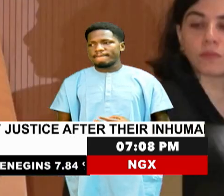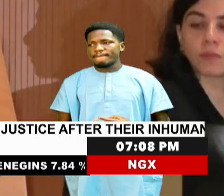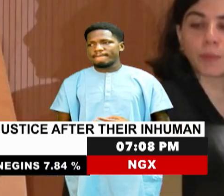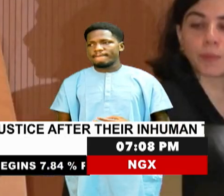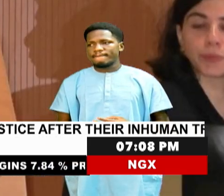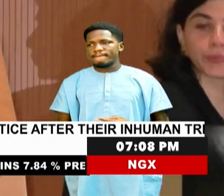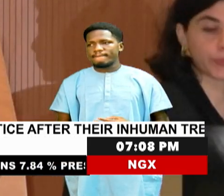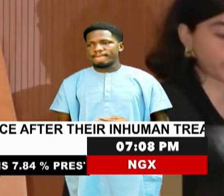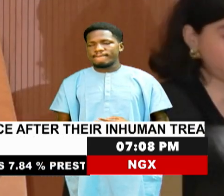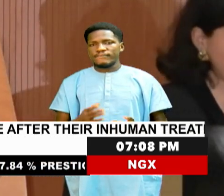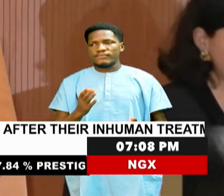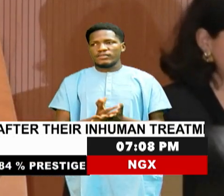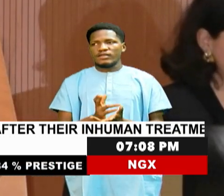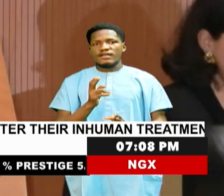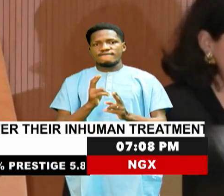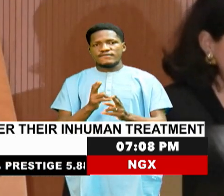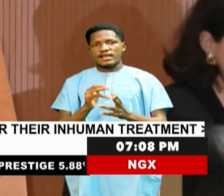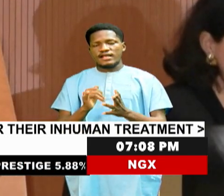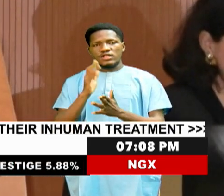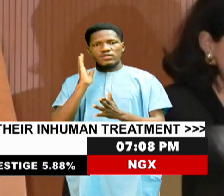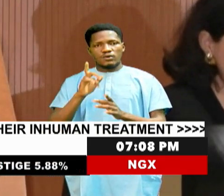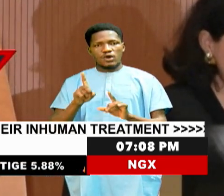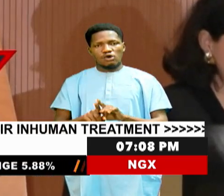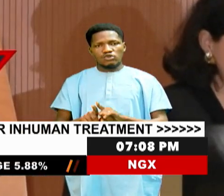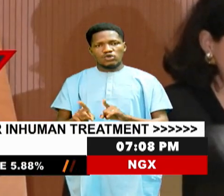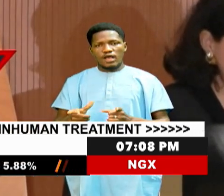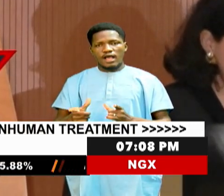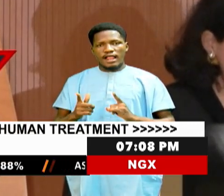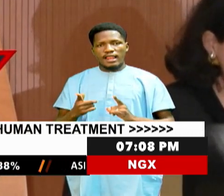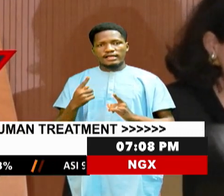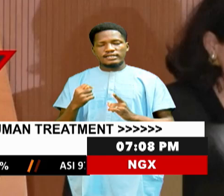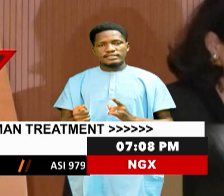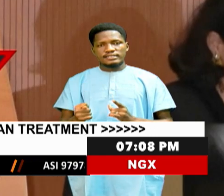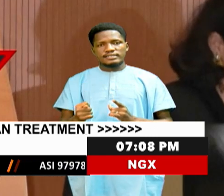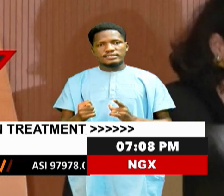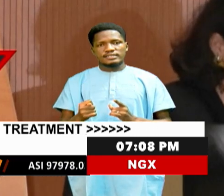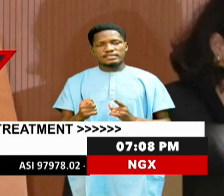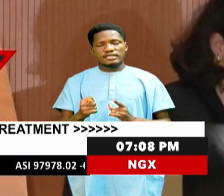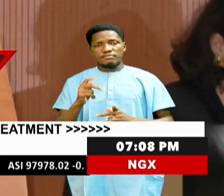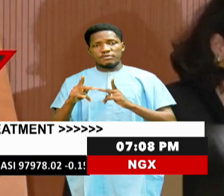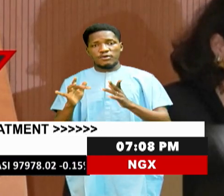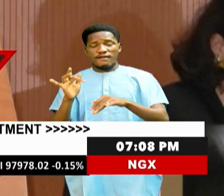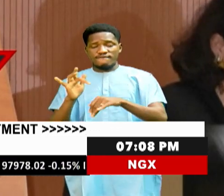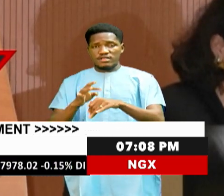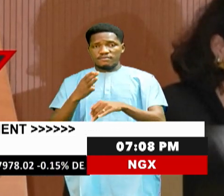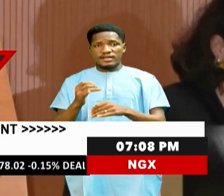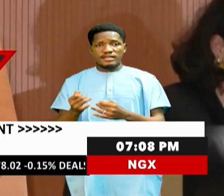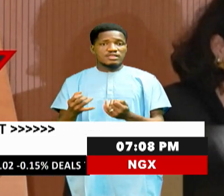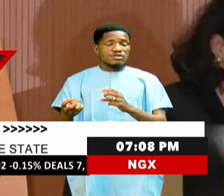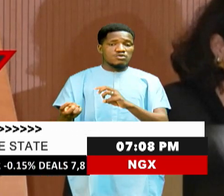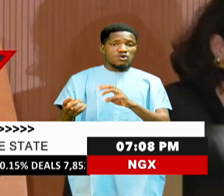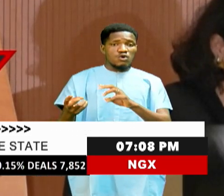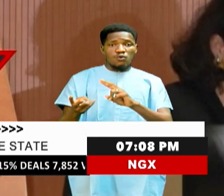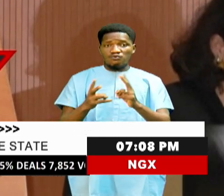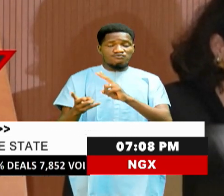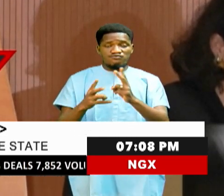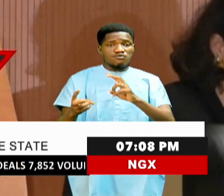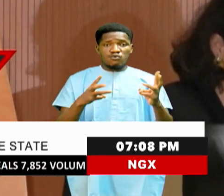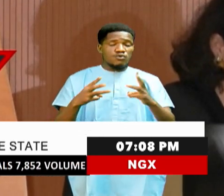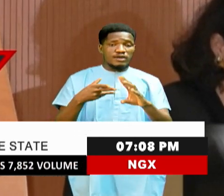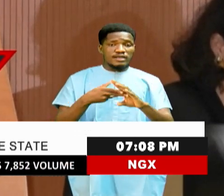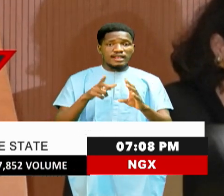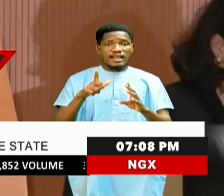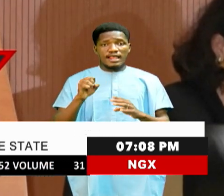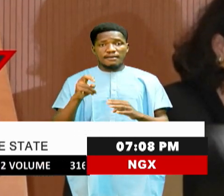A ceasefire that would also allow the displaced of this conflict in Lebanon and in northern Israel